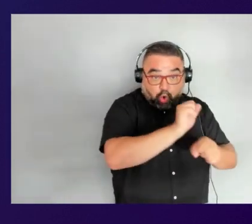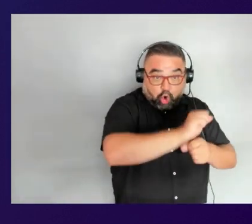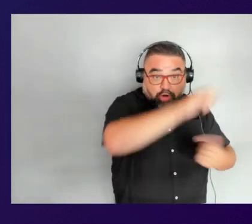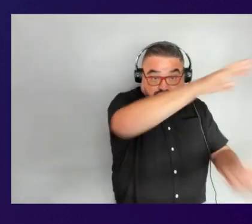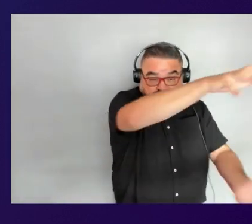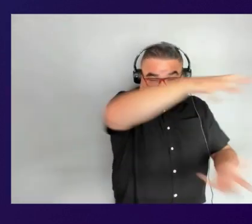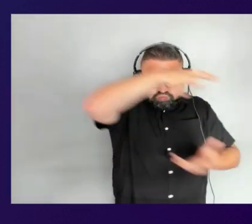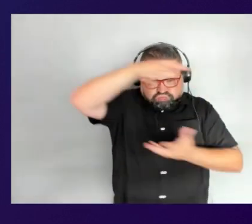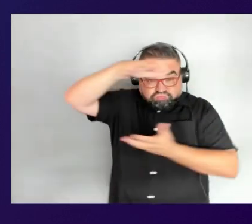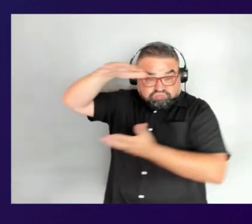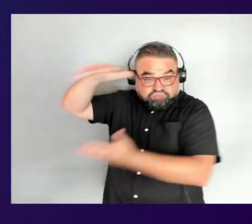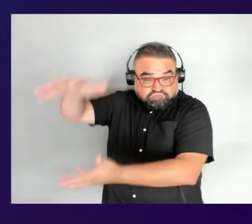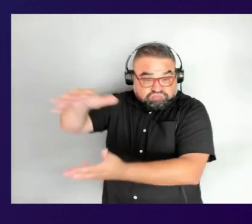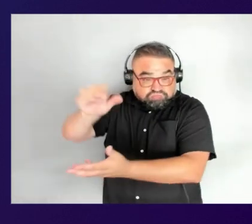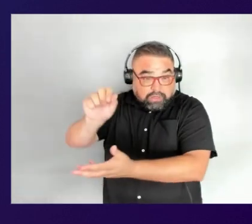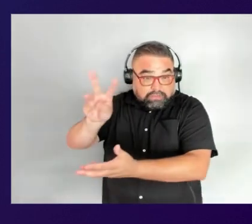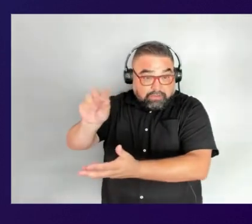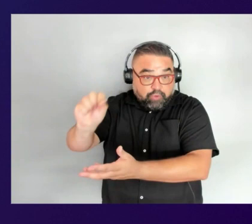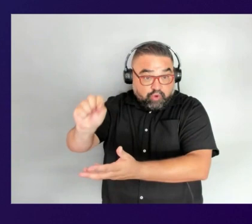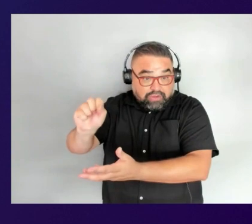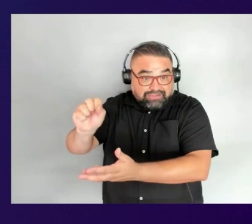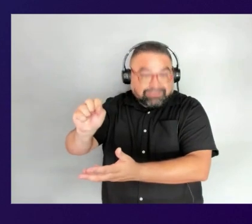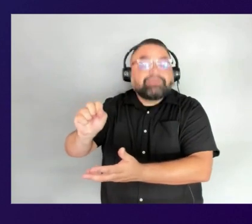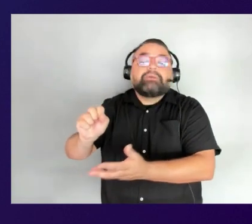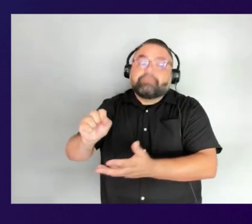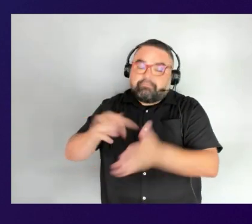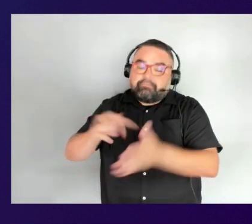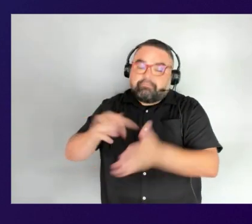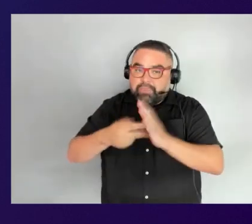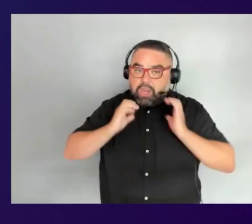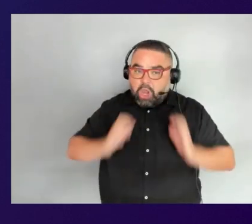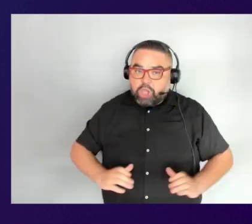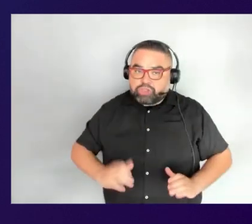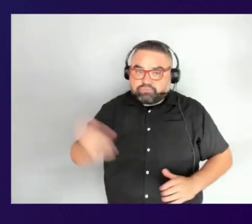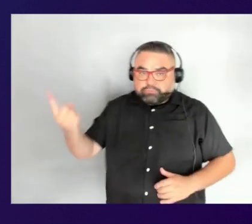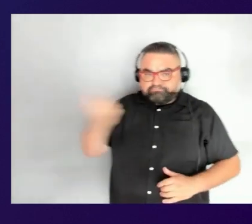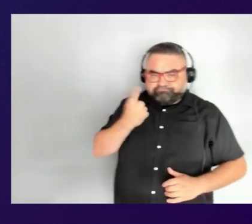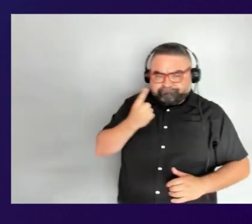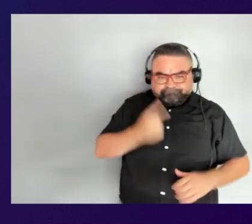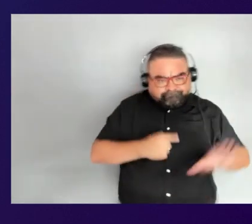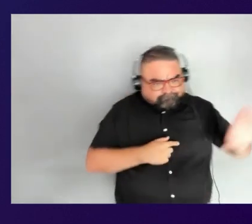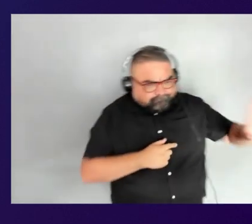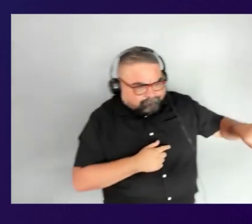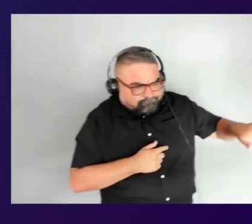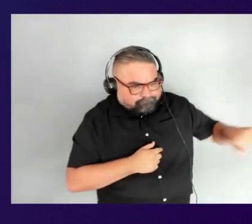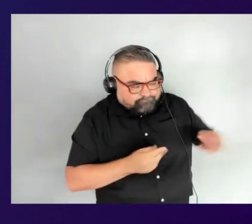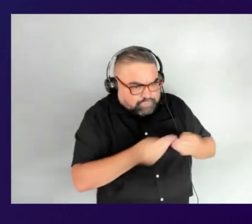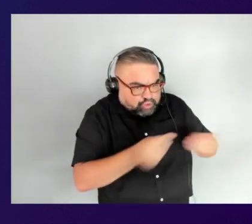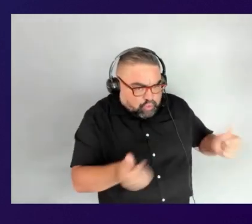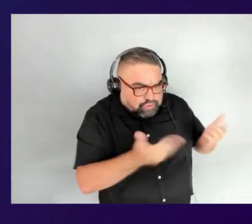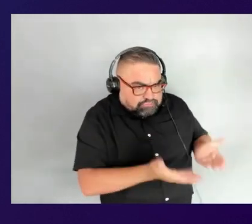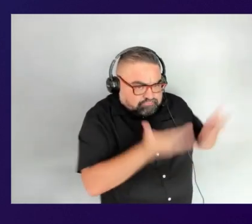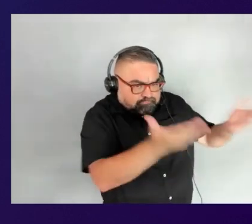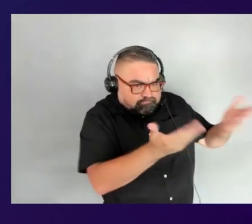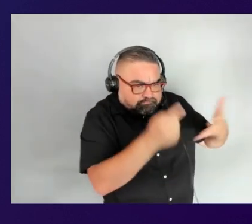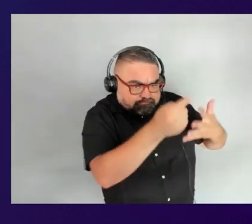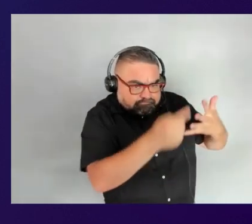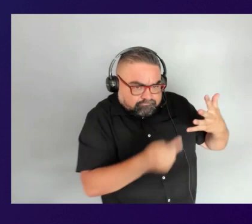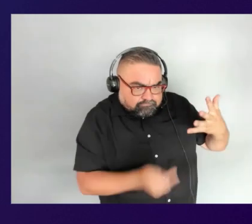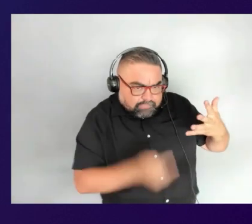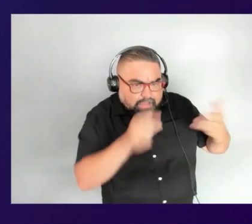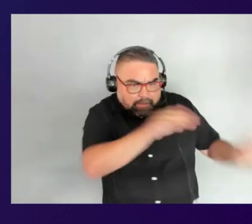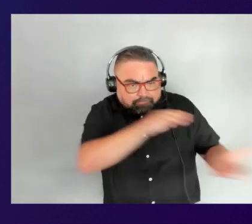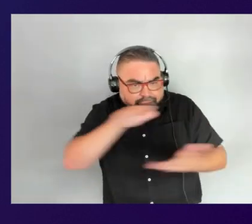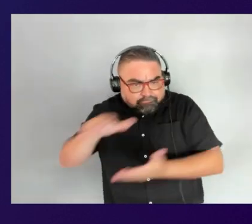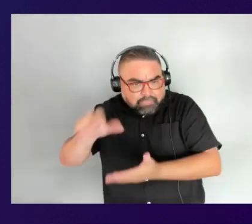file workloads to AWS, customers come to us with a common set of on-premises file storage solutions that they want to be able to migrate to AWS